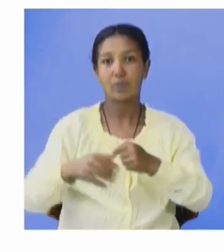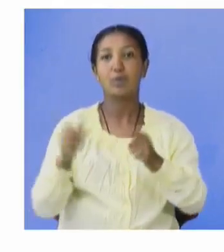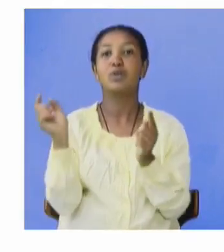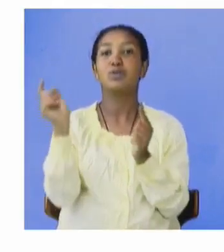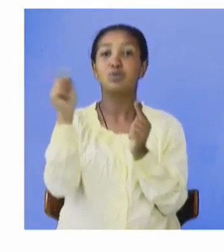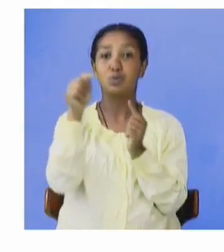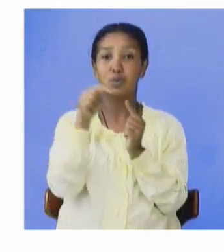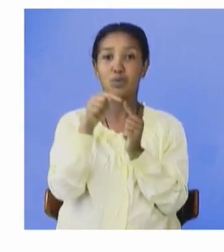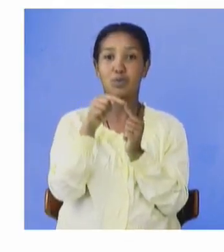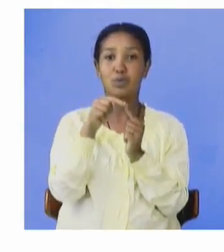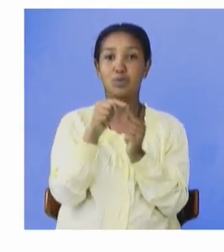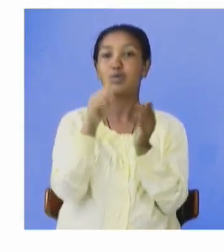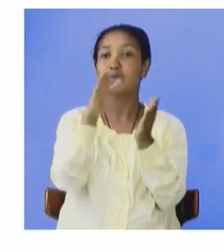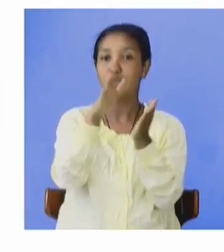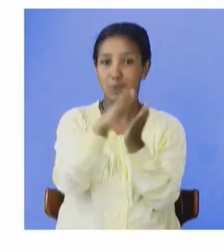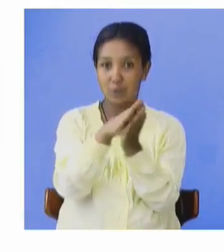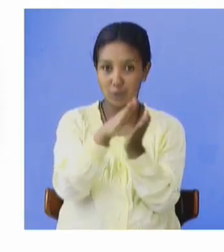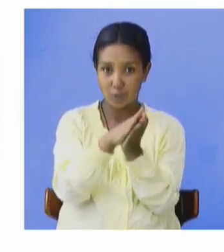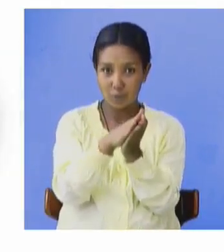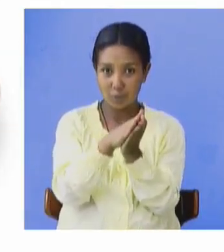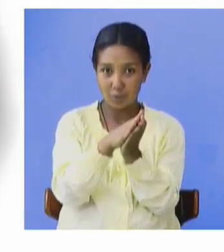to school